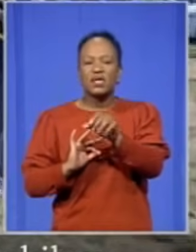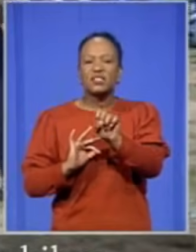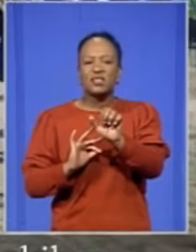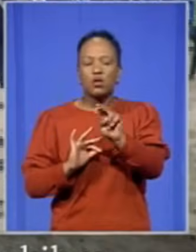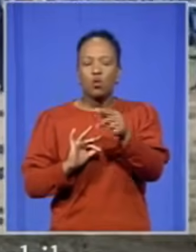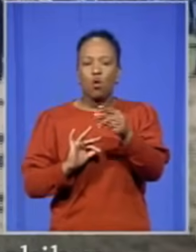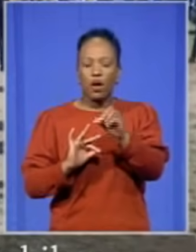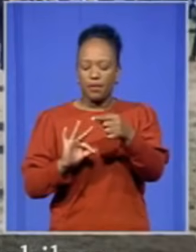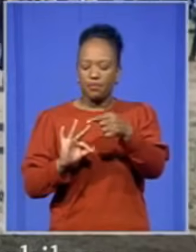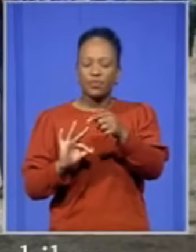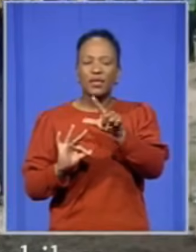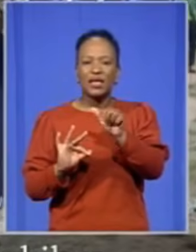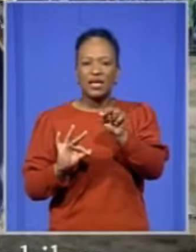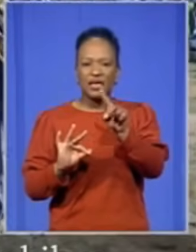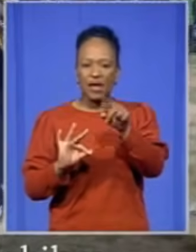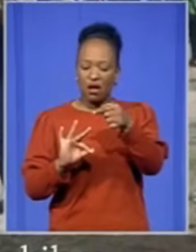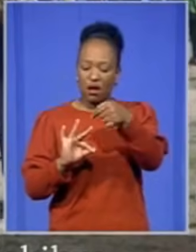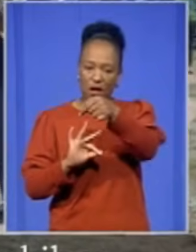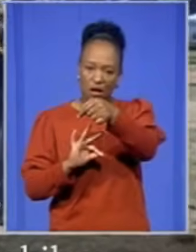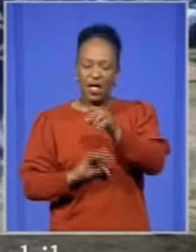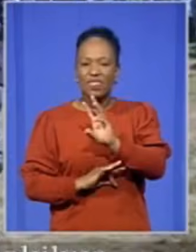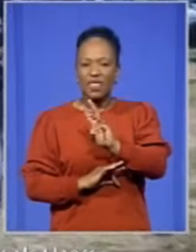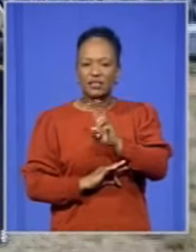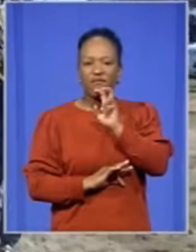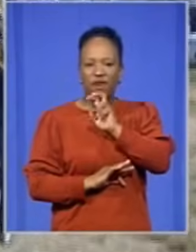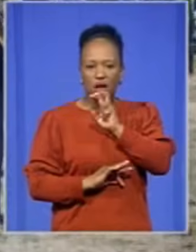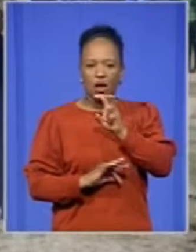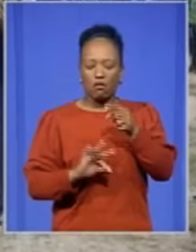la bone le la botlhano.